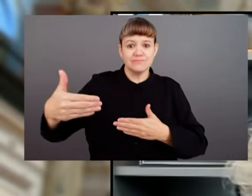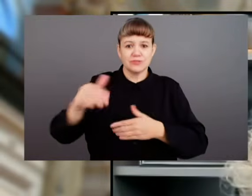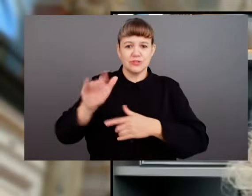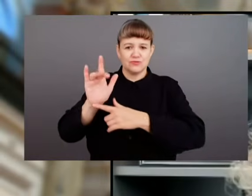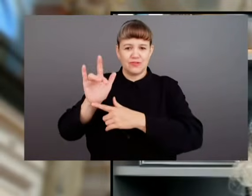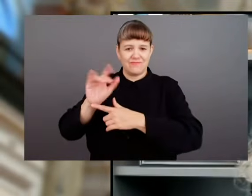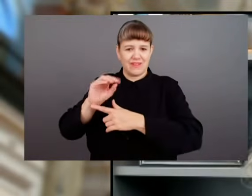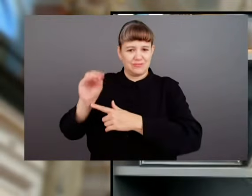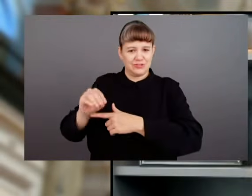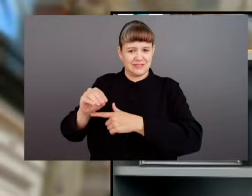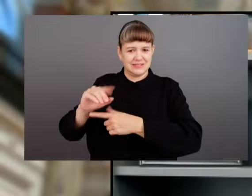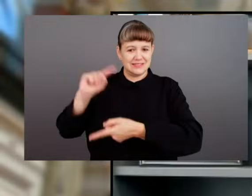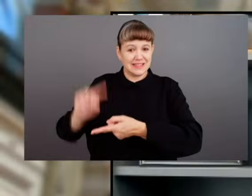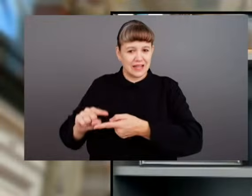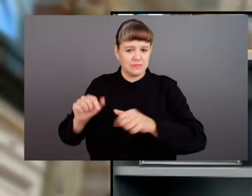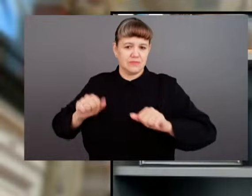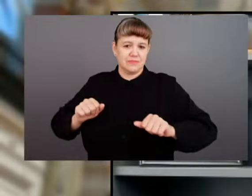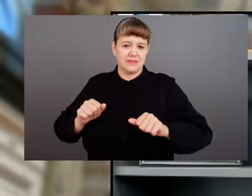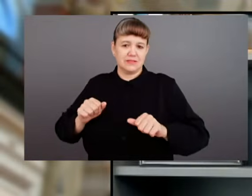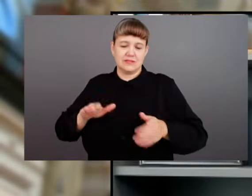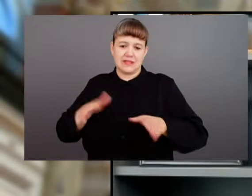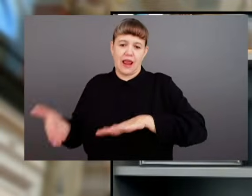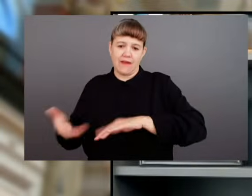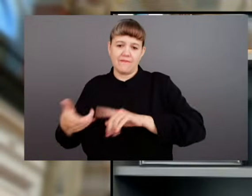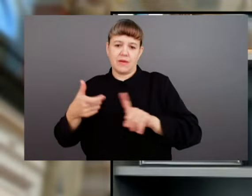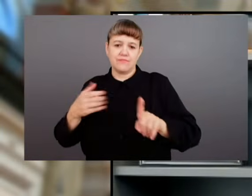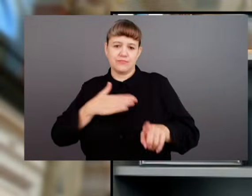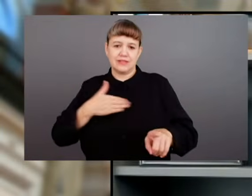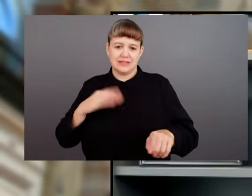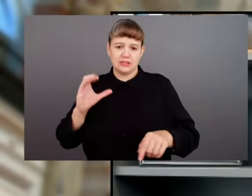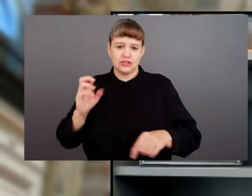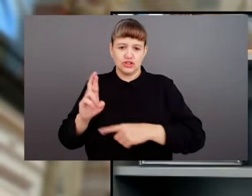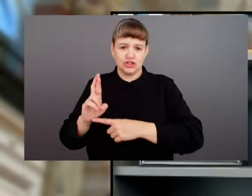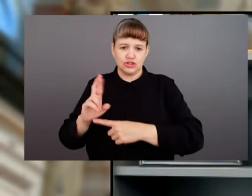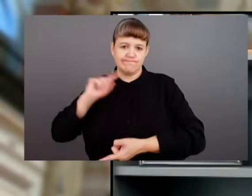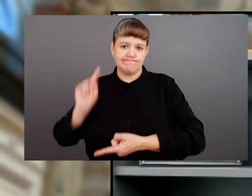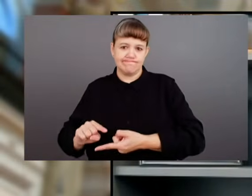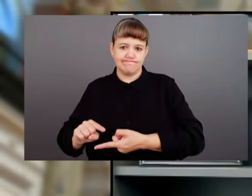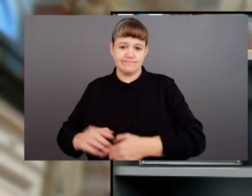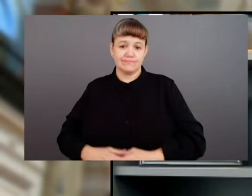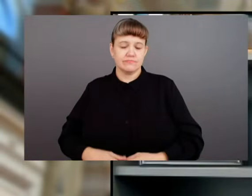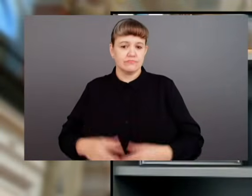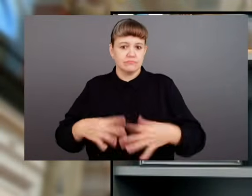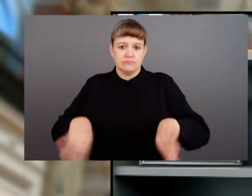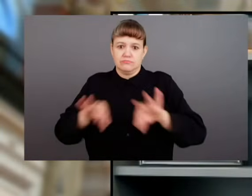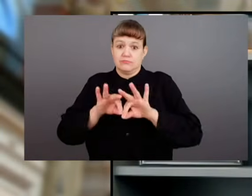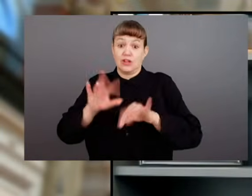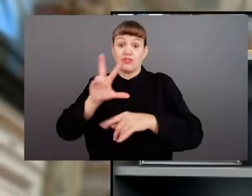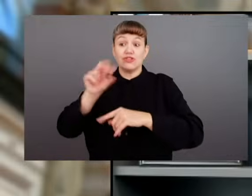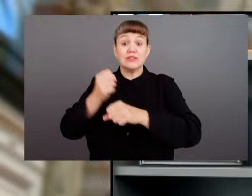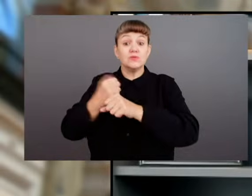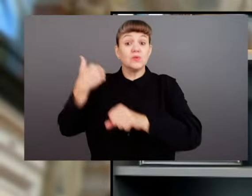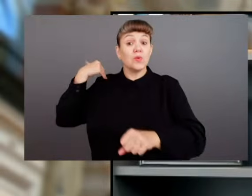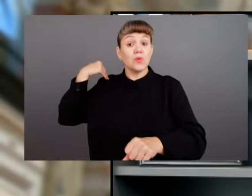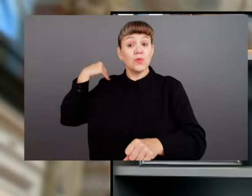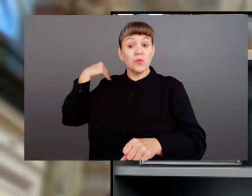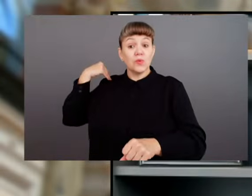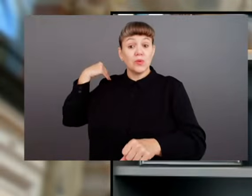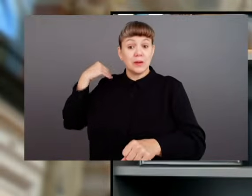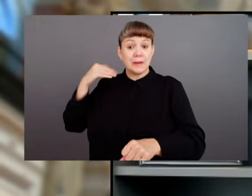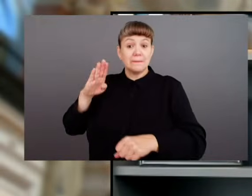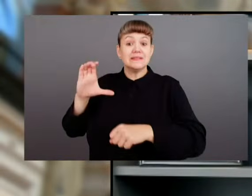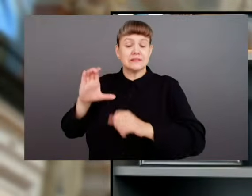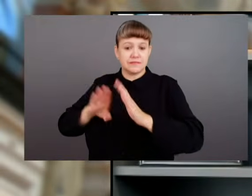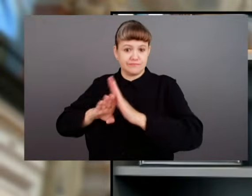in the country to develop an organized provincial breast cancer screening program. And back in 2018, we were the first in Canada to share breast density